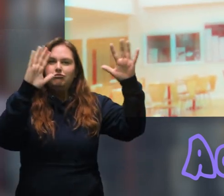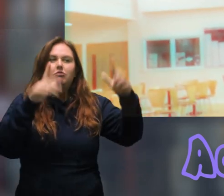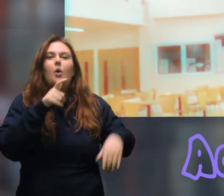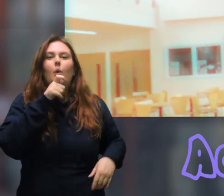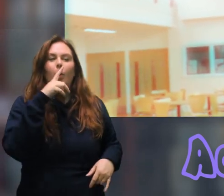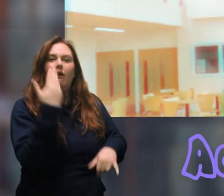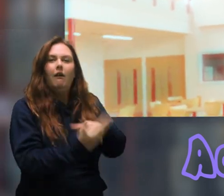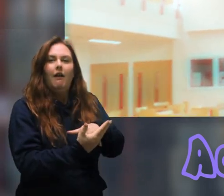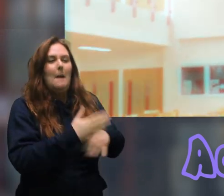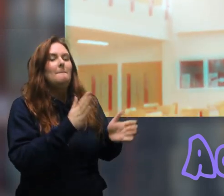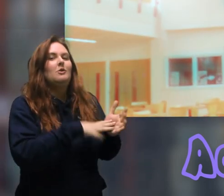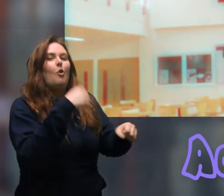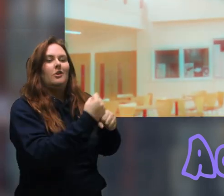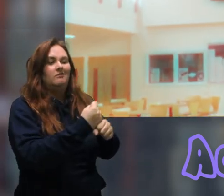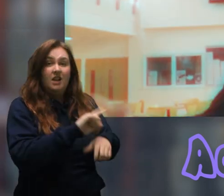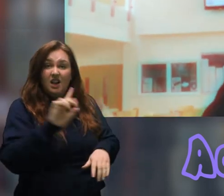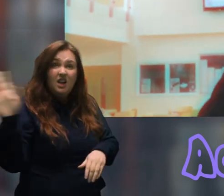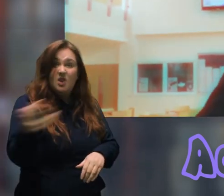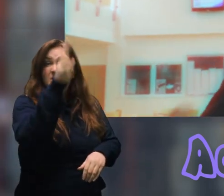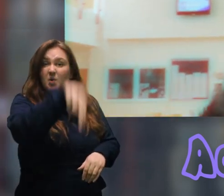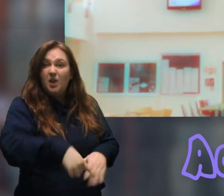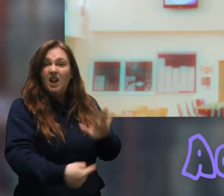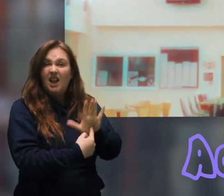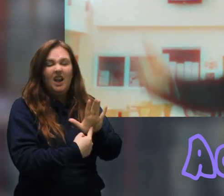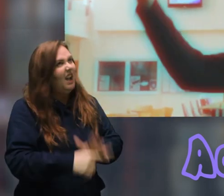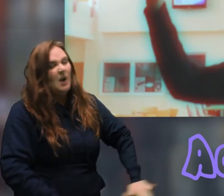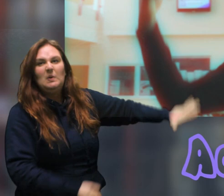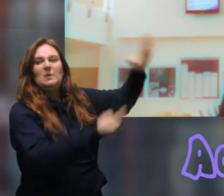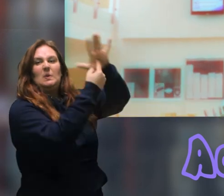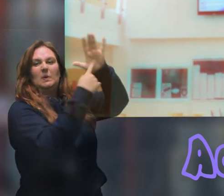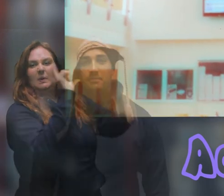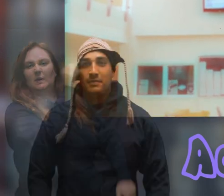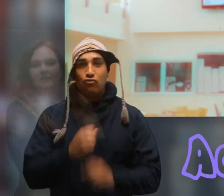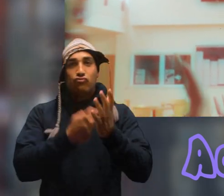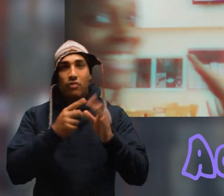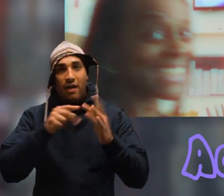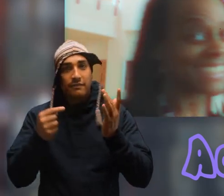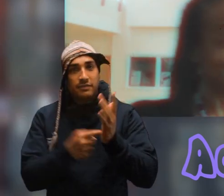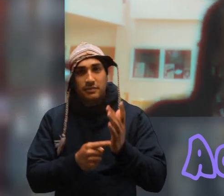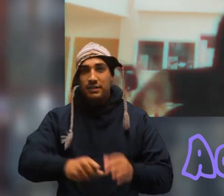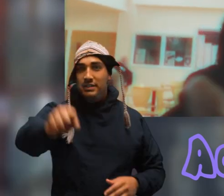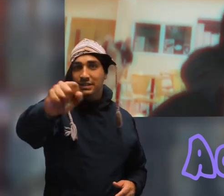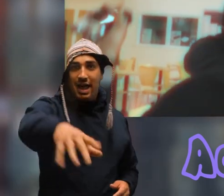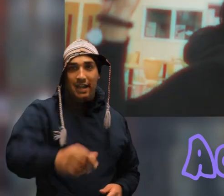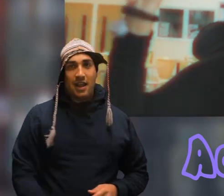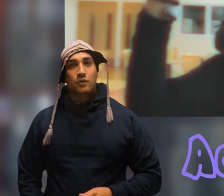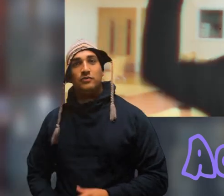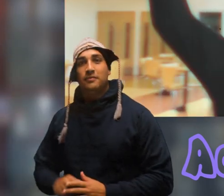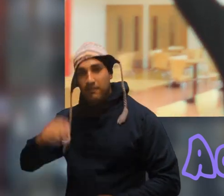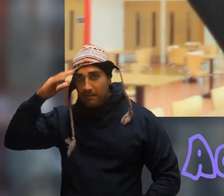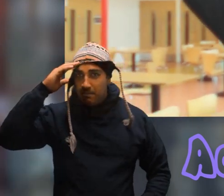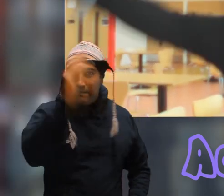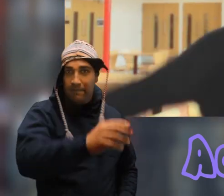least, large up Miss Gordon. To everyone in this school, she's more than important. One love. Graft.